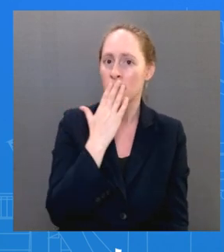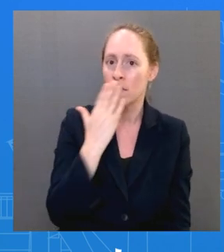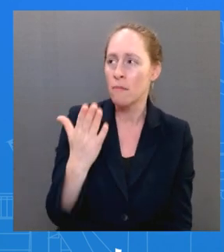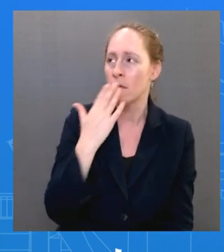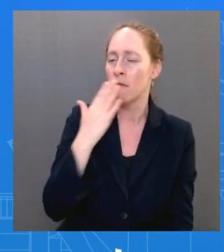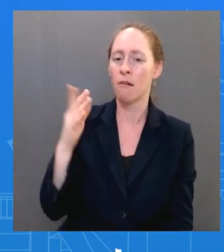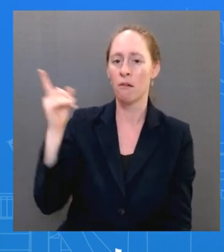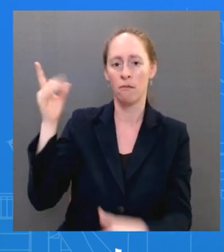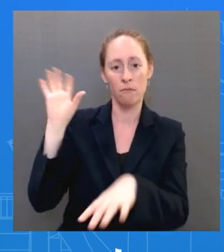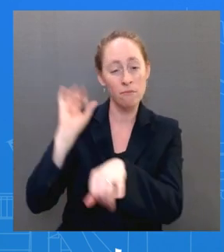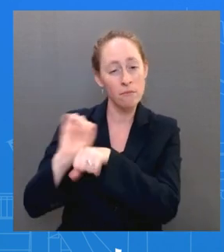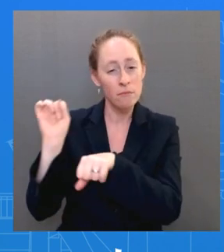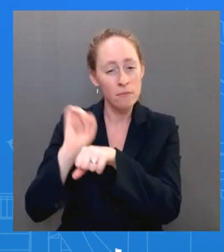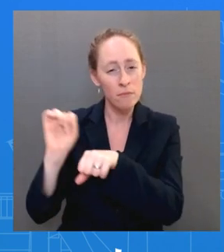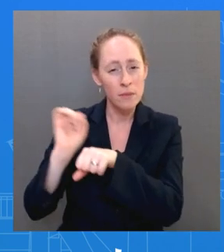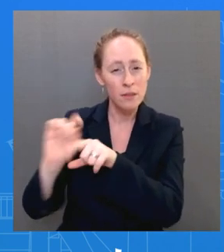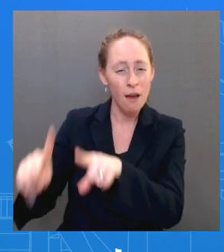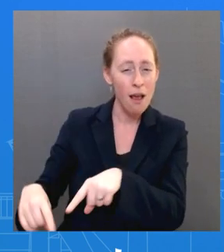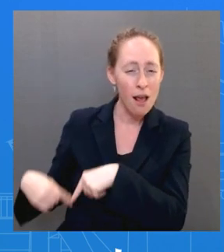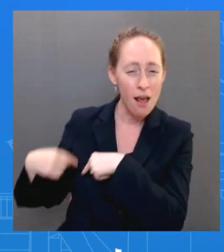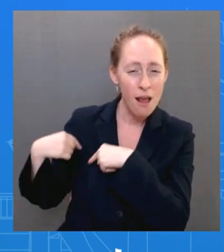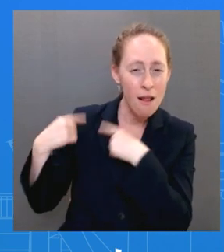nearly every COVID death in America.